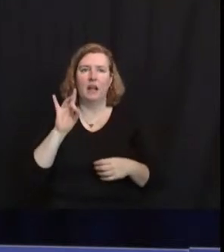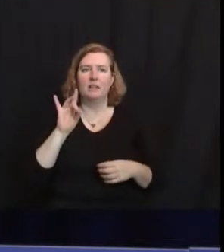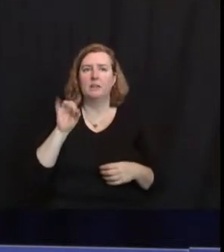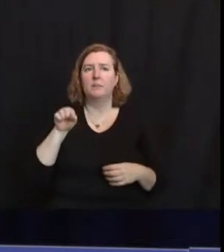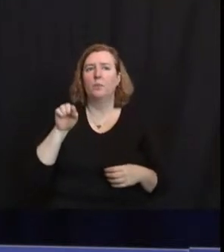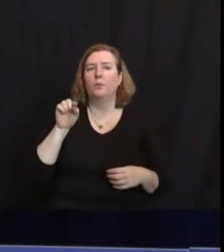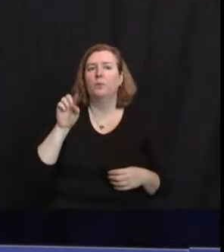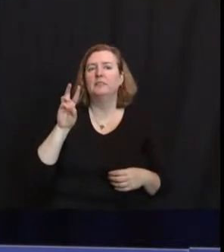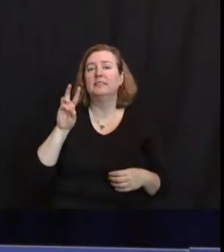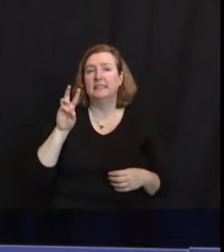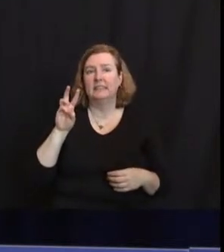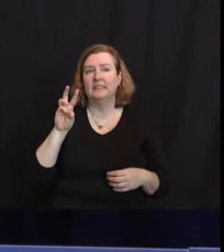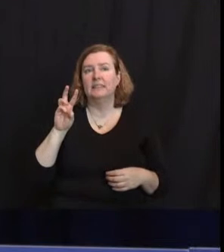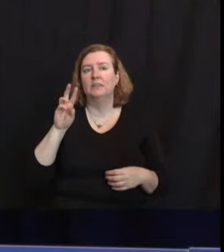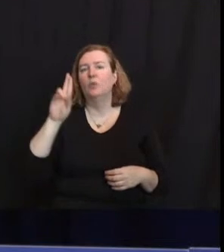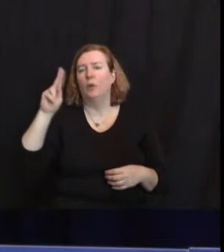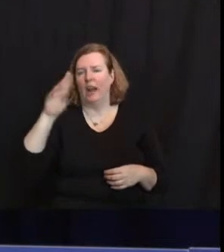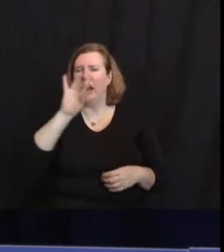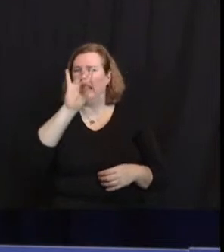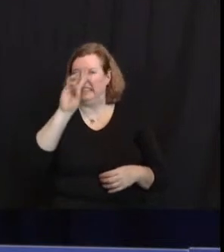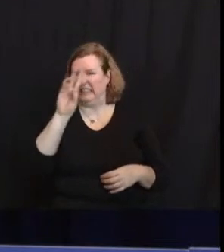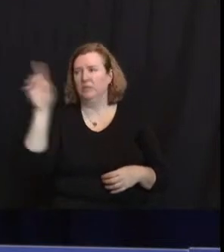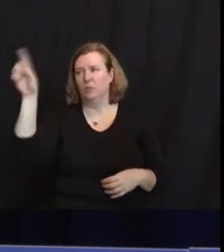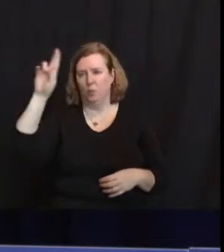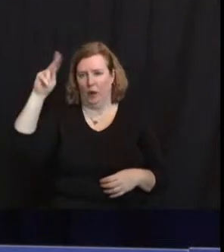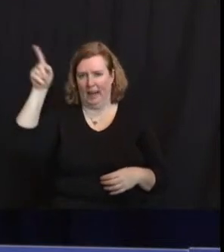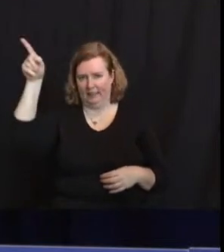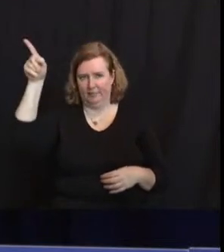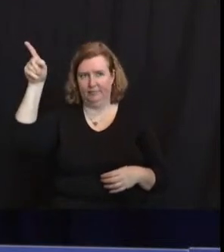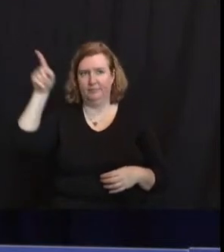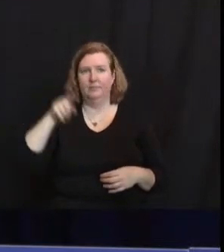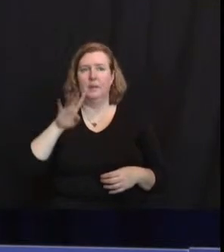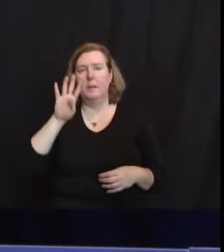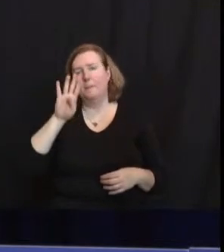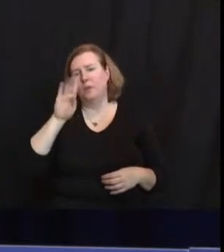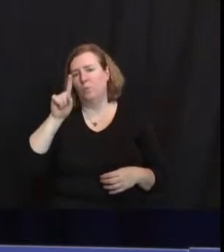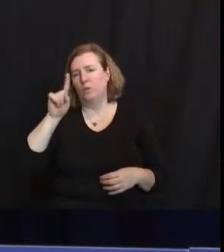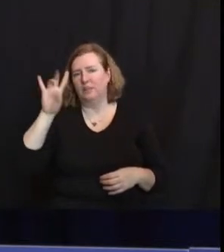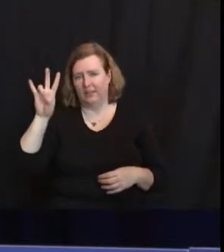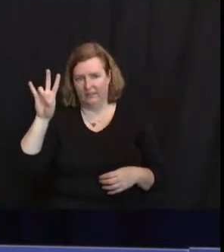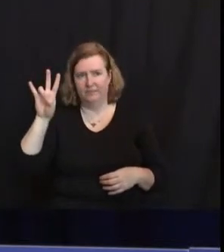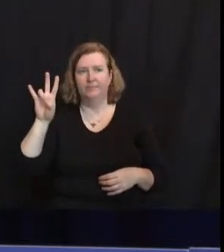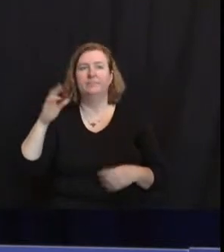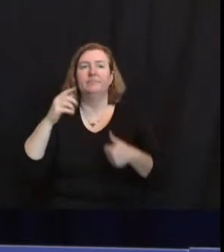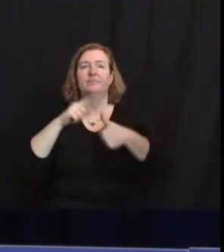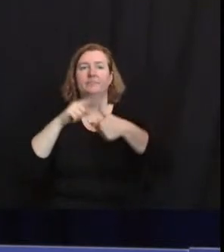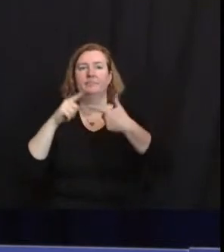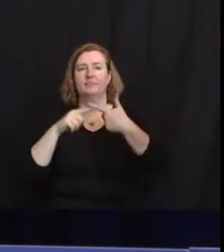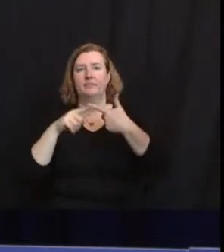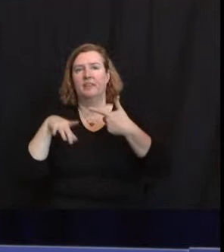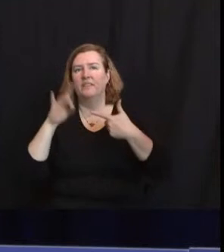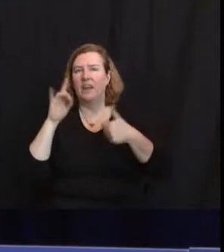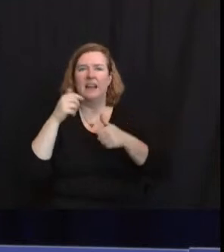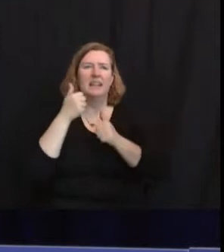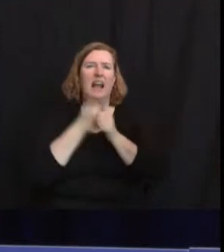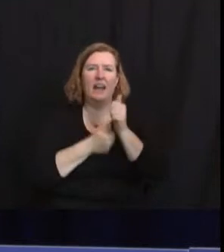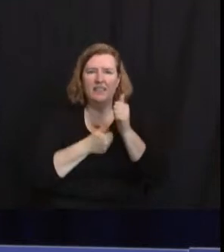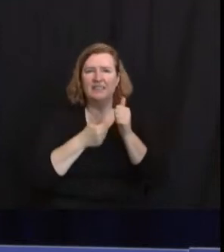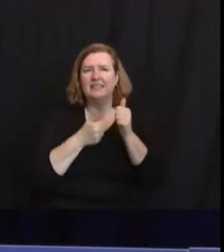these reports, are the UK variant B117, which has been found in every county in our